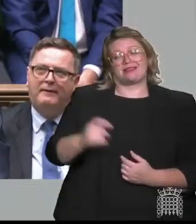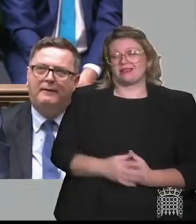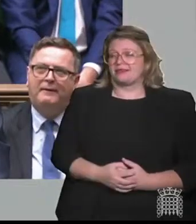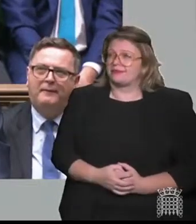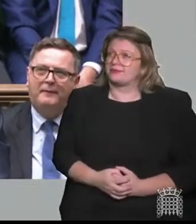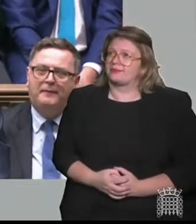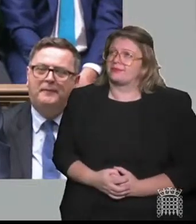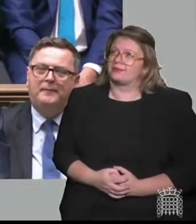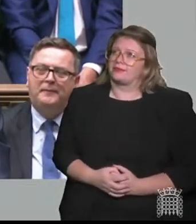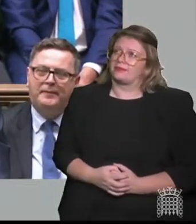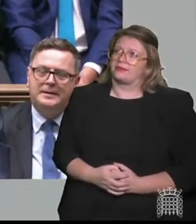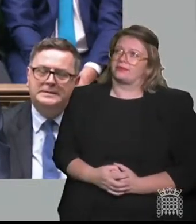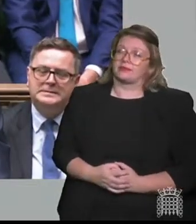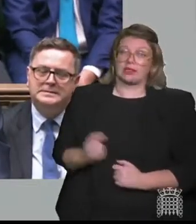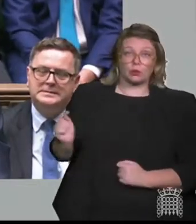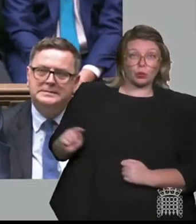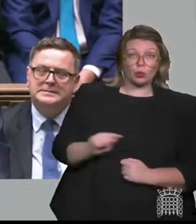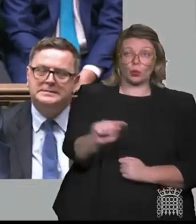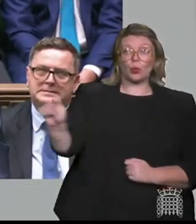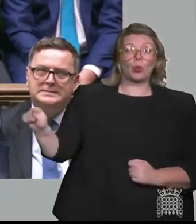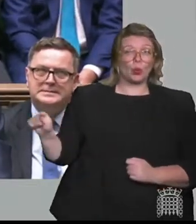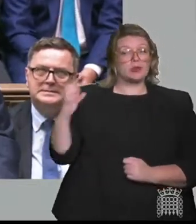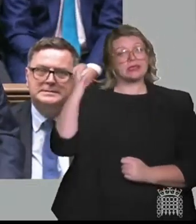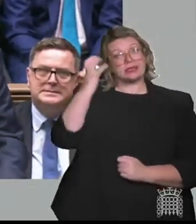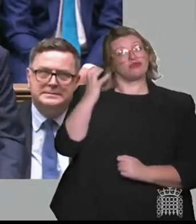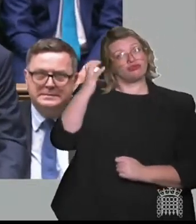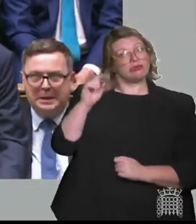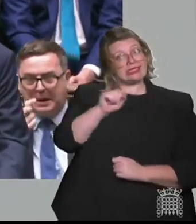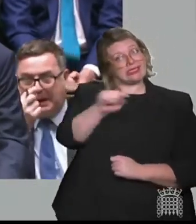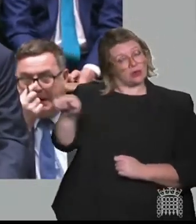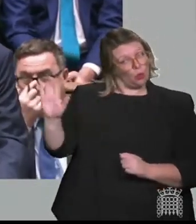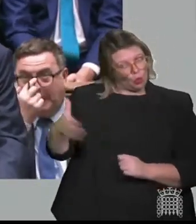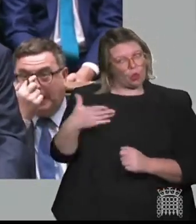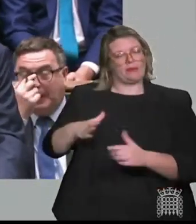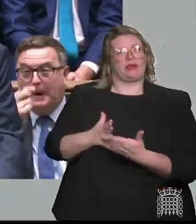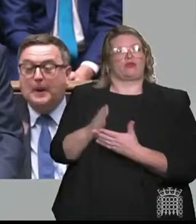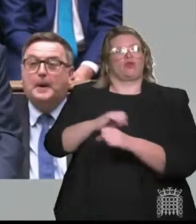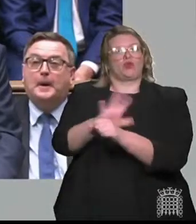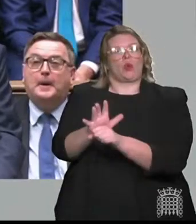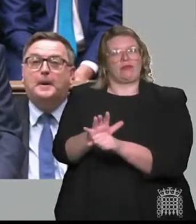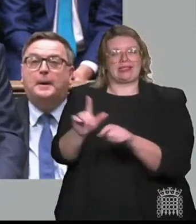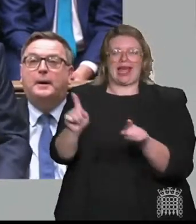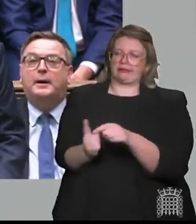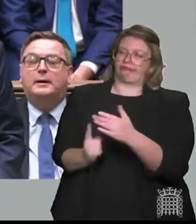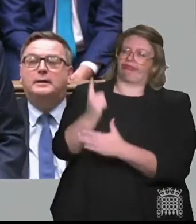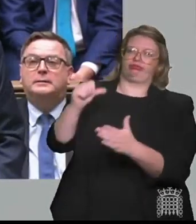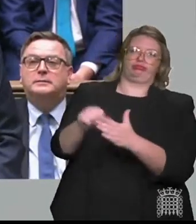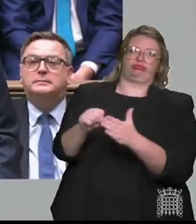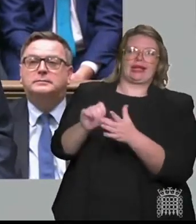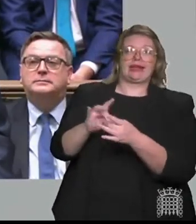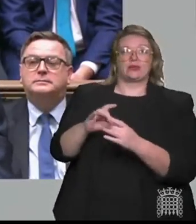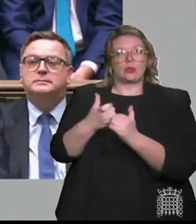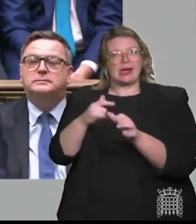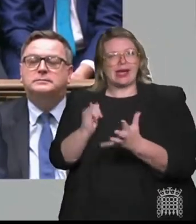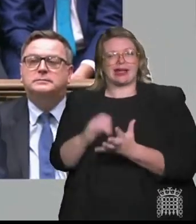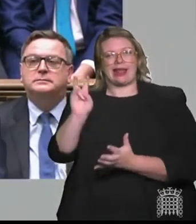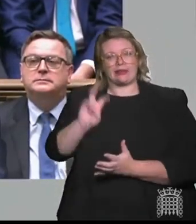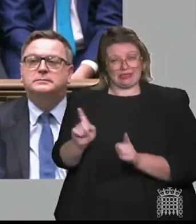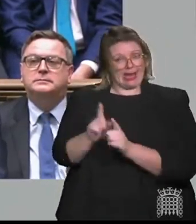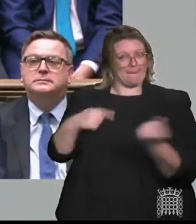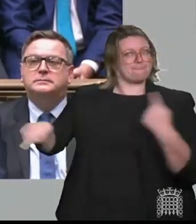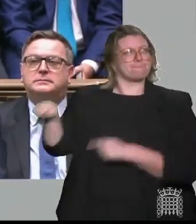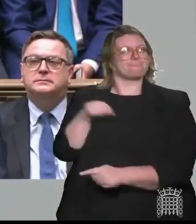But all those countries have faced a pandemic and an energy shock, and as a result, last autumn, the